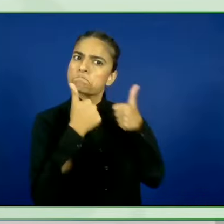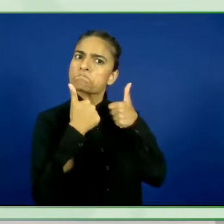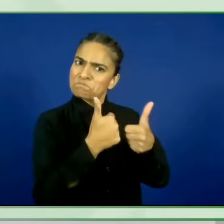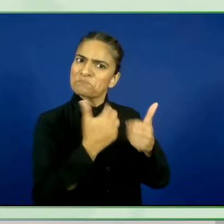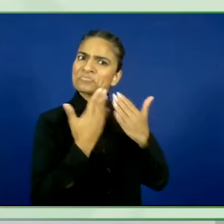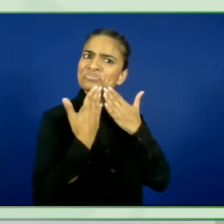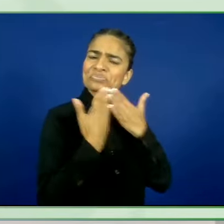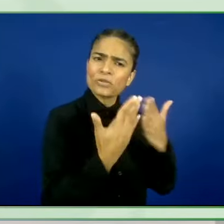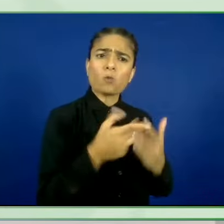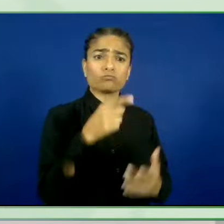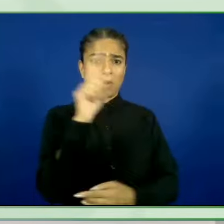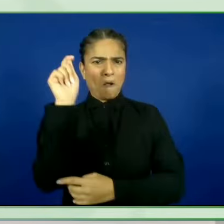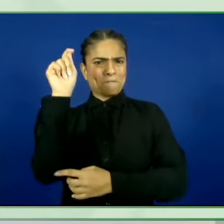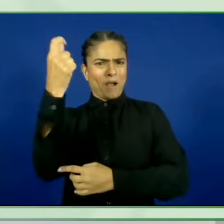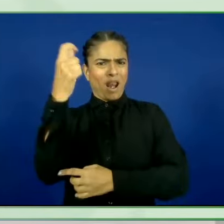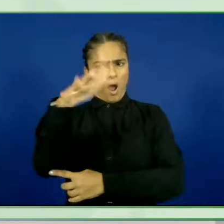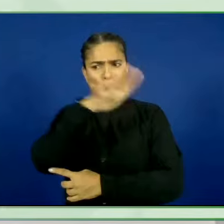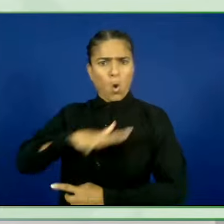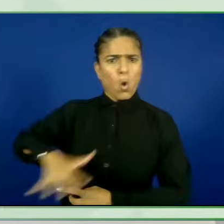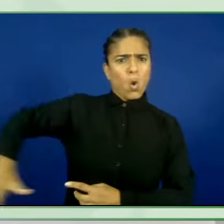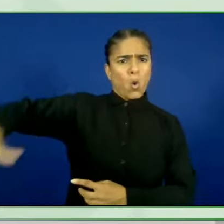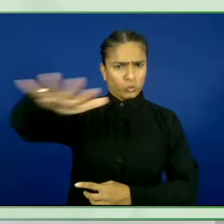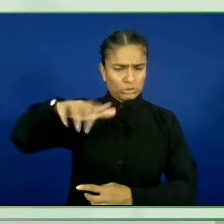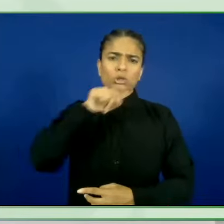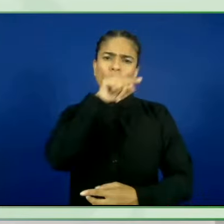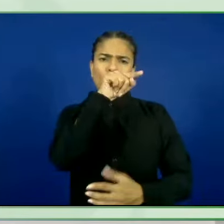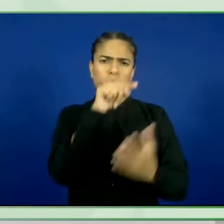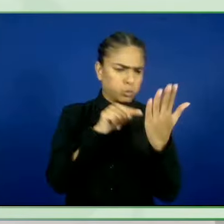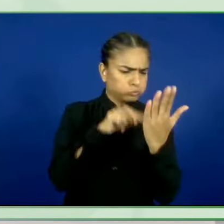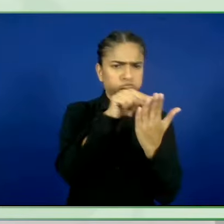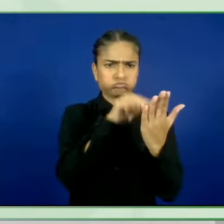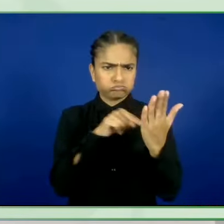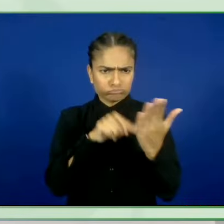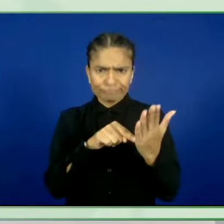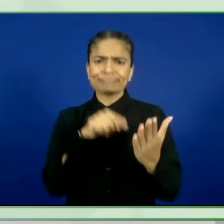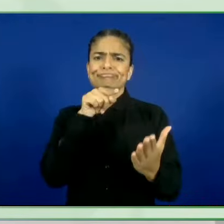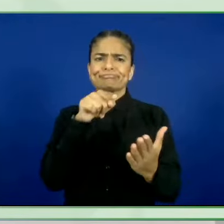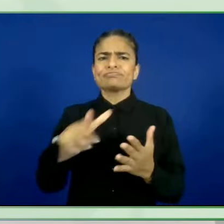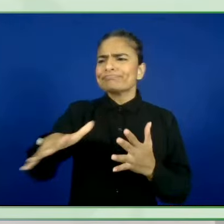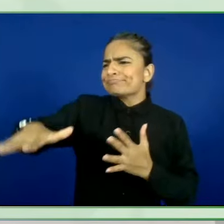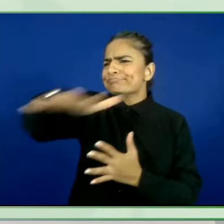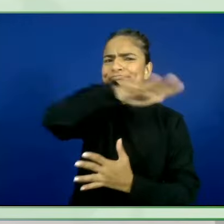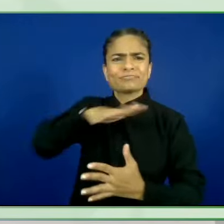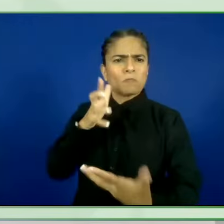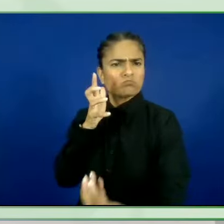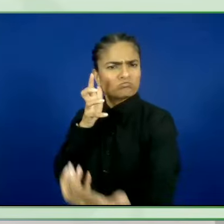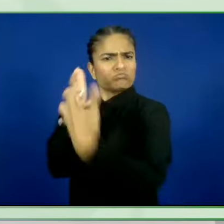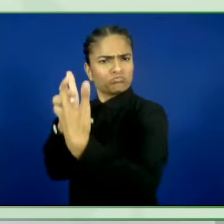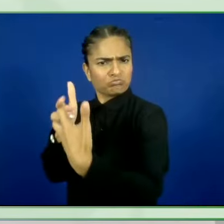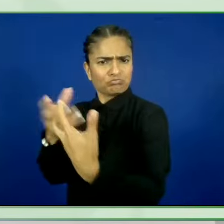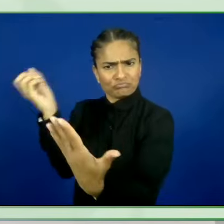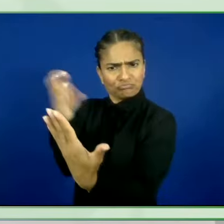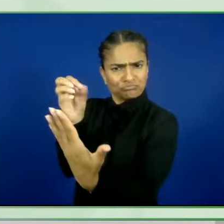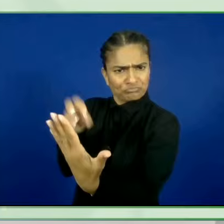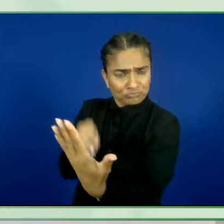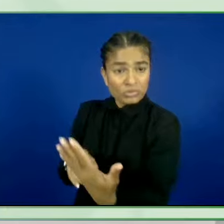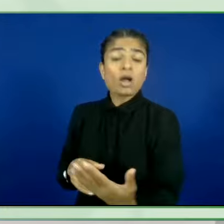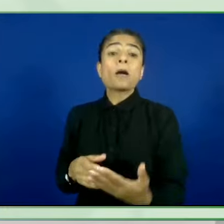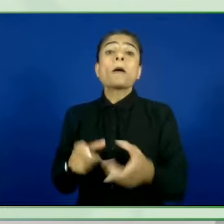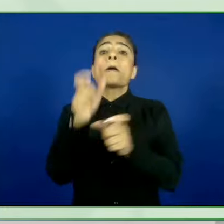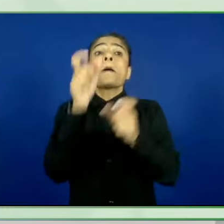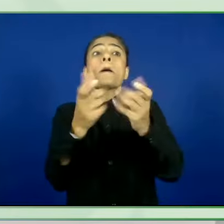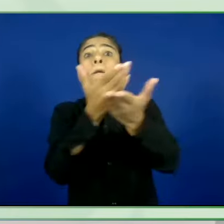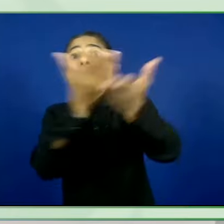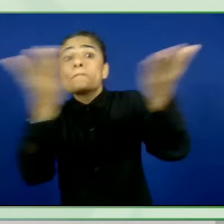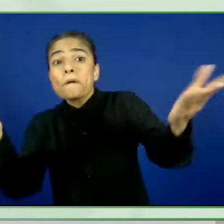to put things into context for our viewers and our listeners. Have you implemented